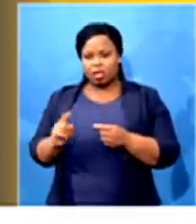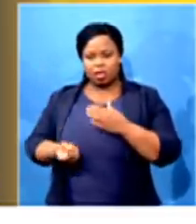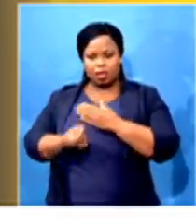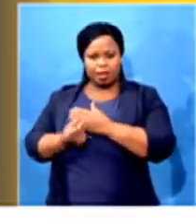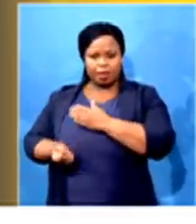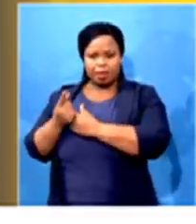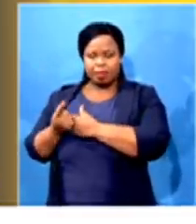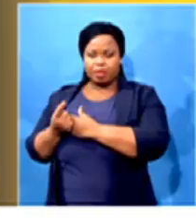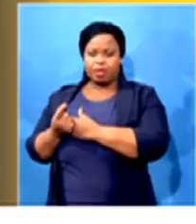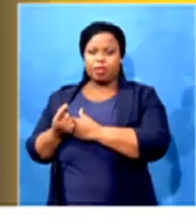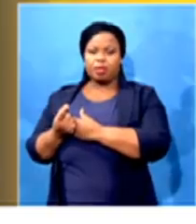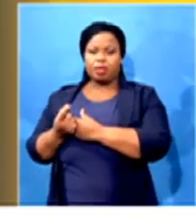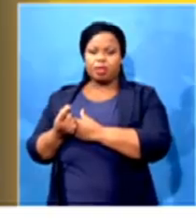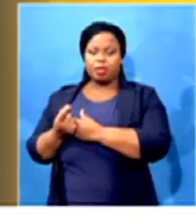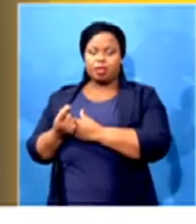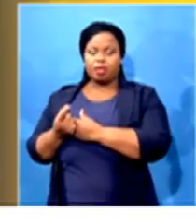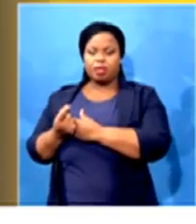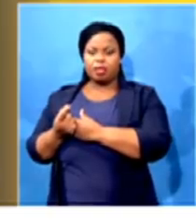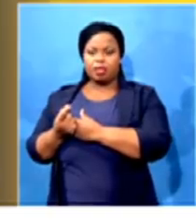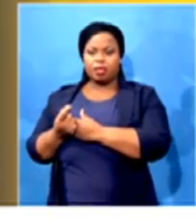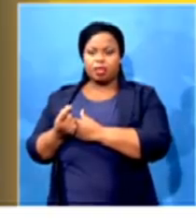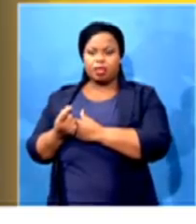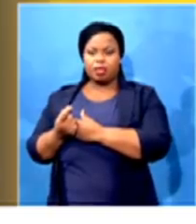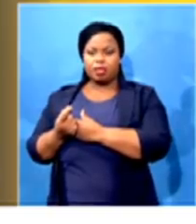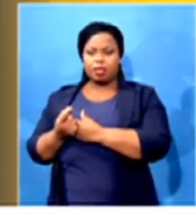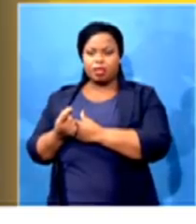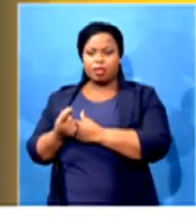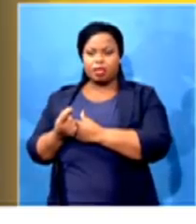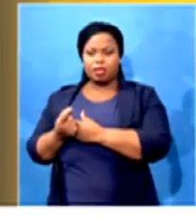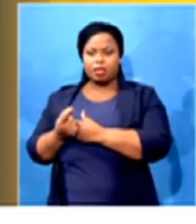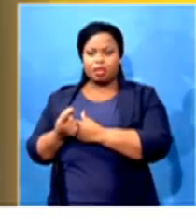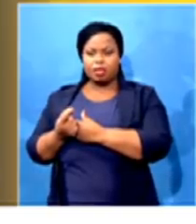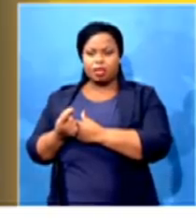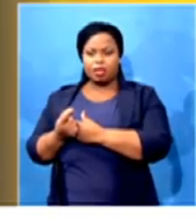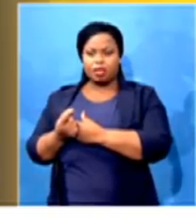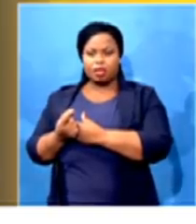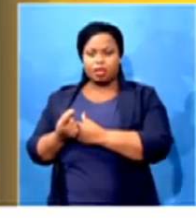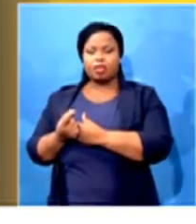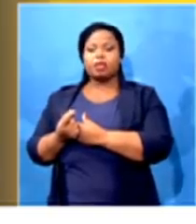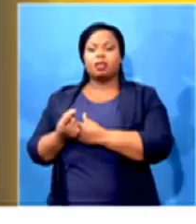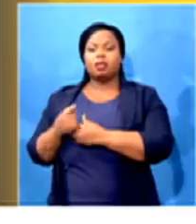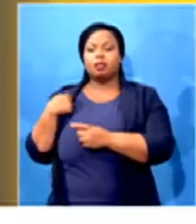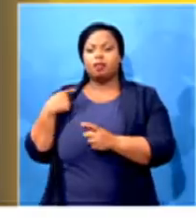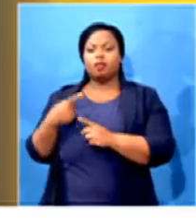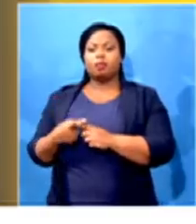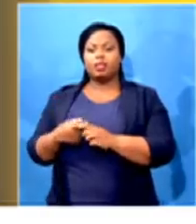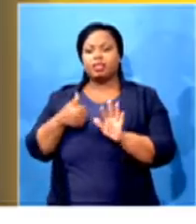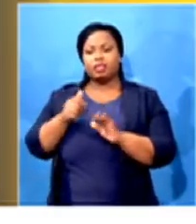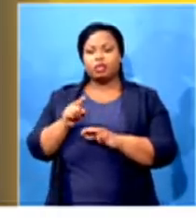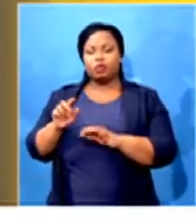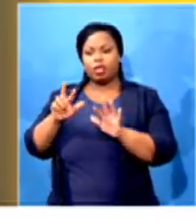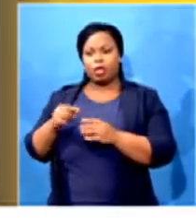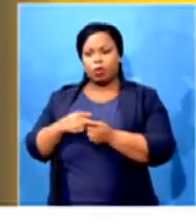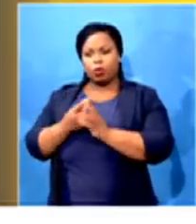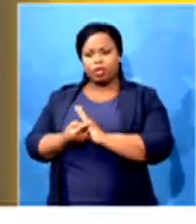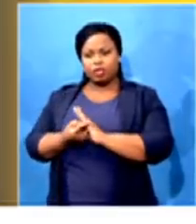past 6 or 8 weeks. It's quite. It's not. Well, it is a big deal. I mean,